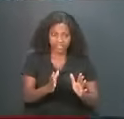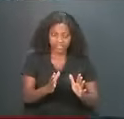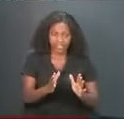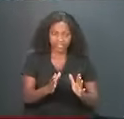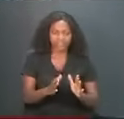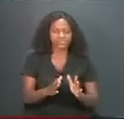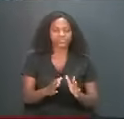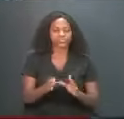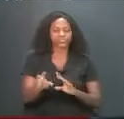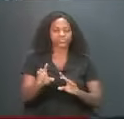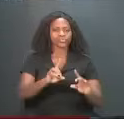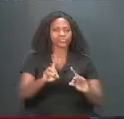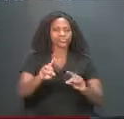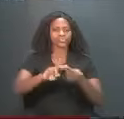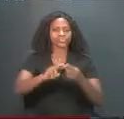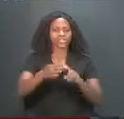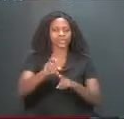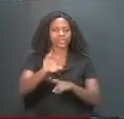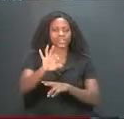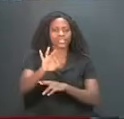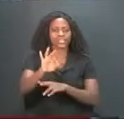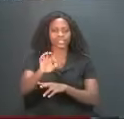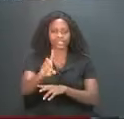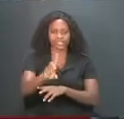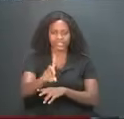to item number 9D.